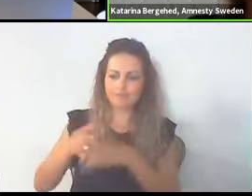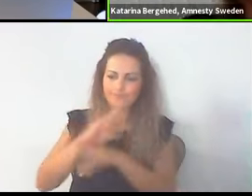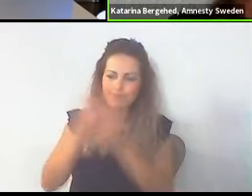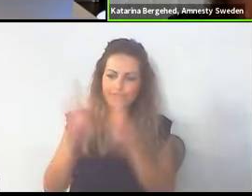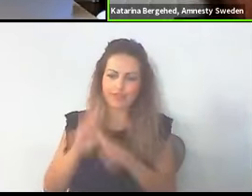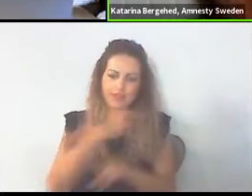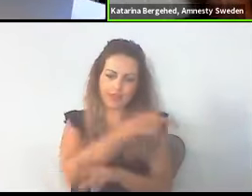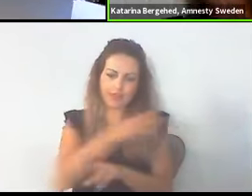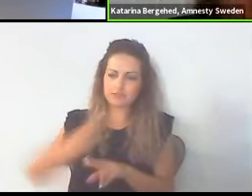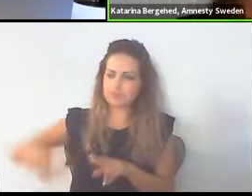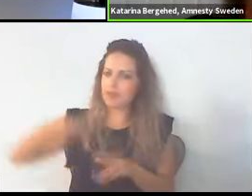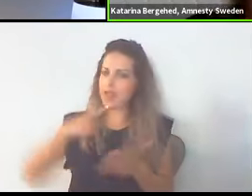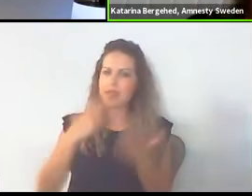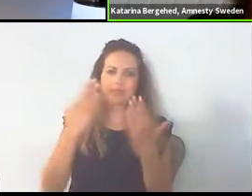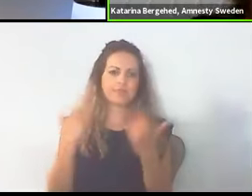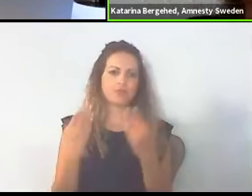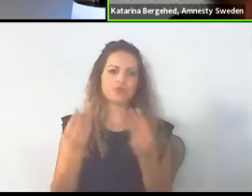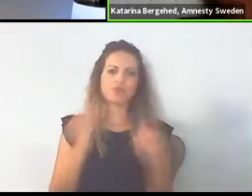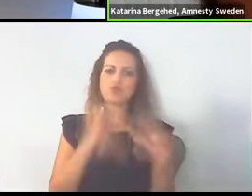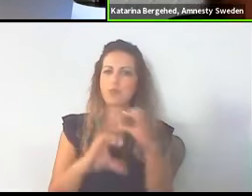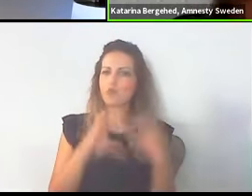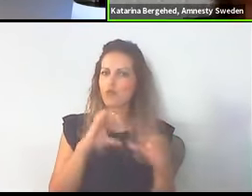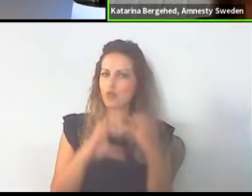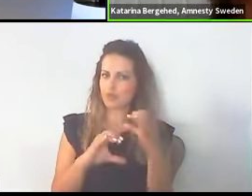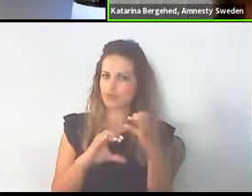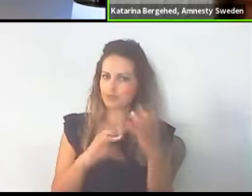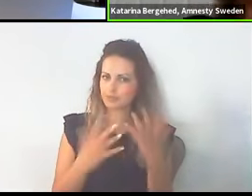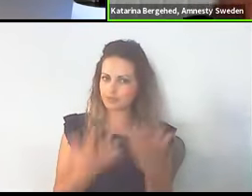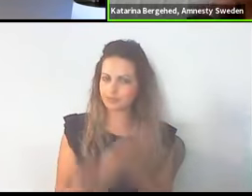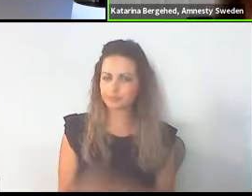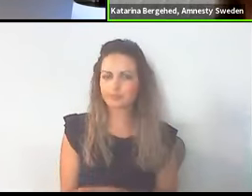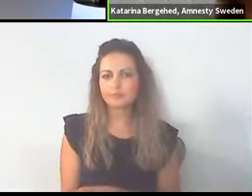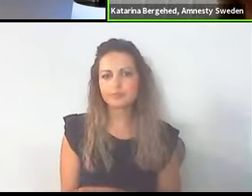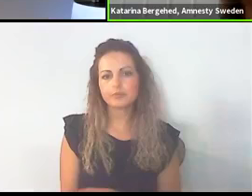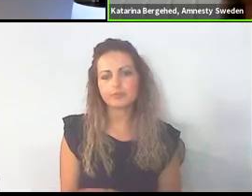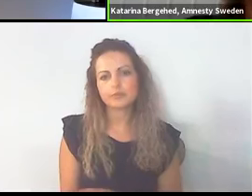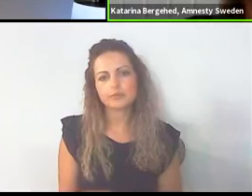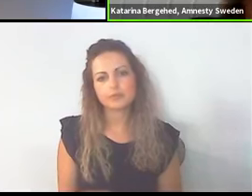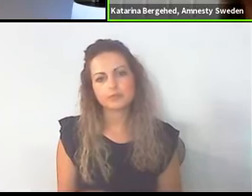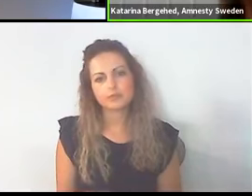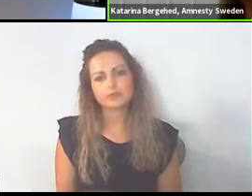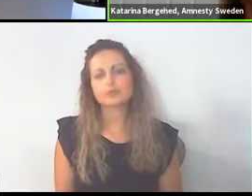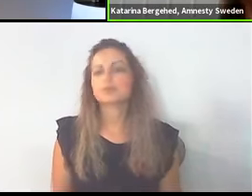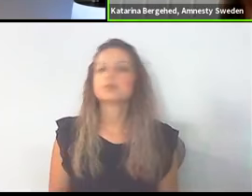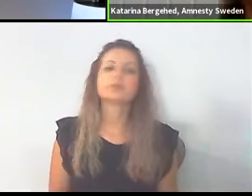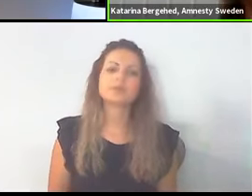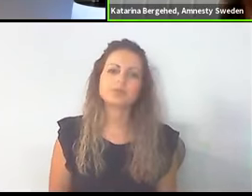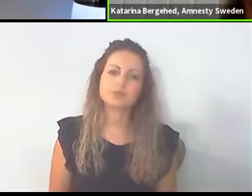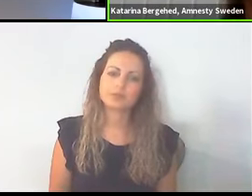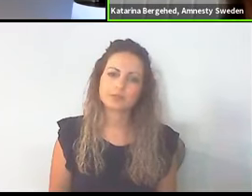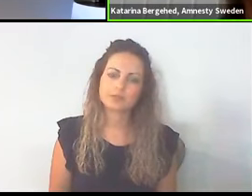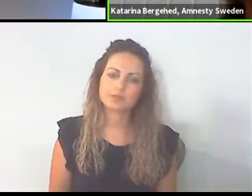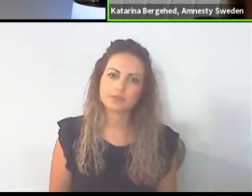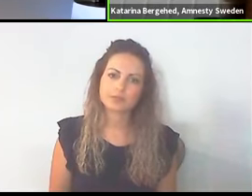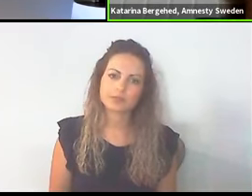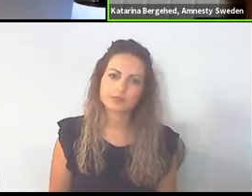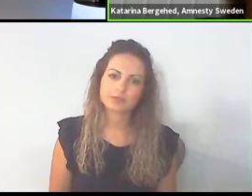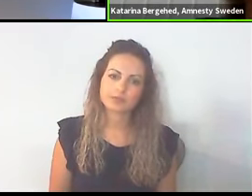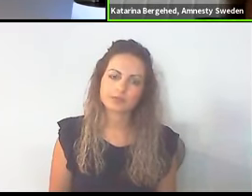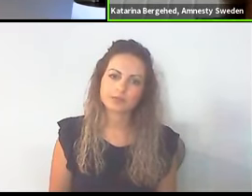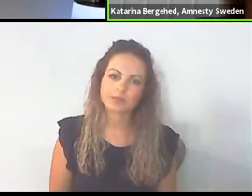Amnesty, on the other hand, we used other tools during these years. We engaged